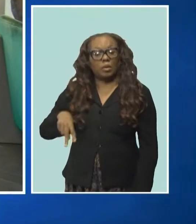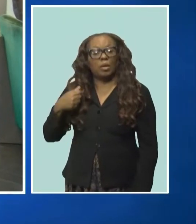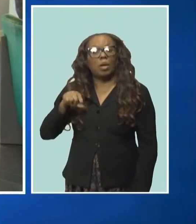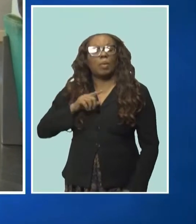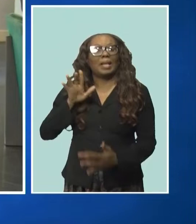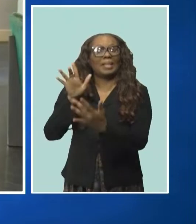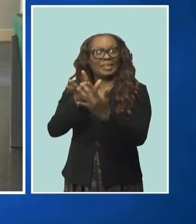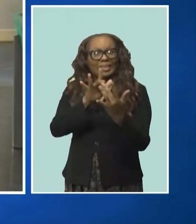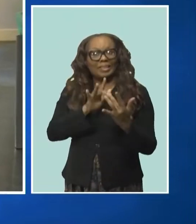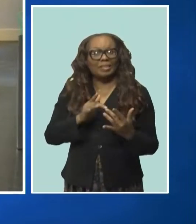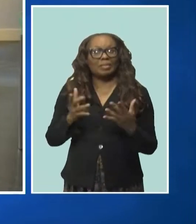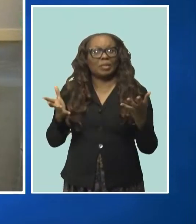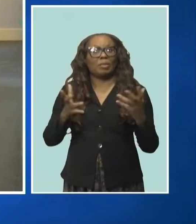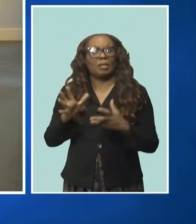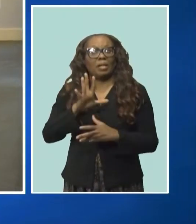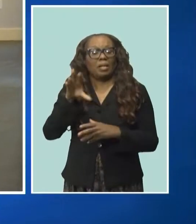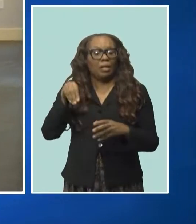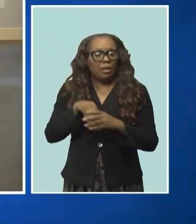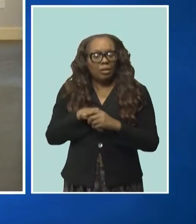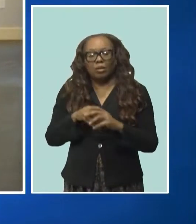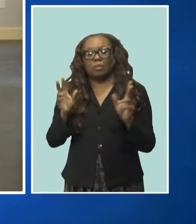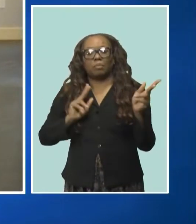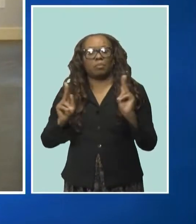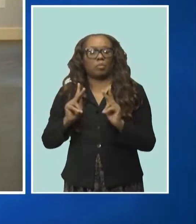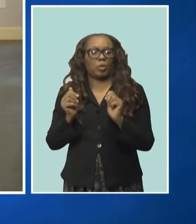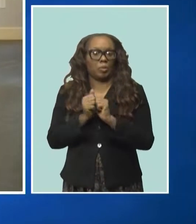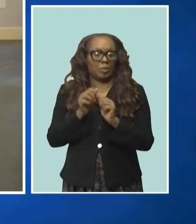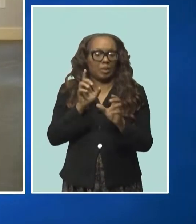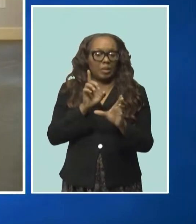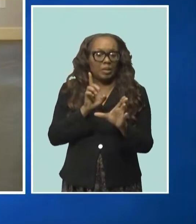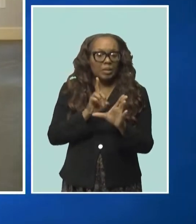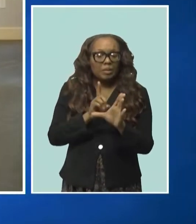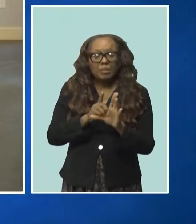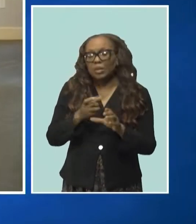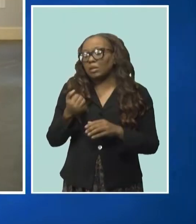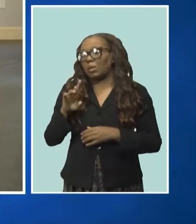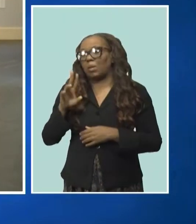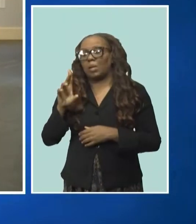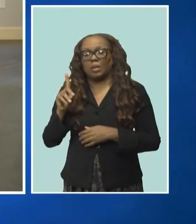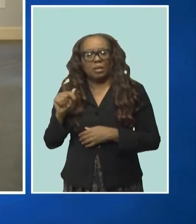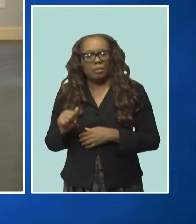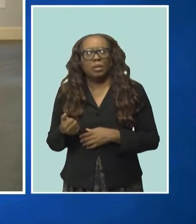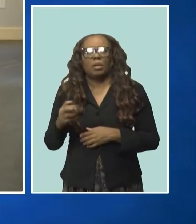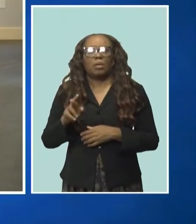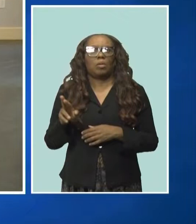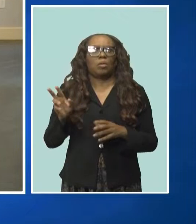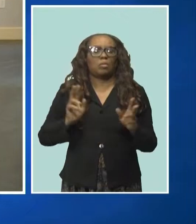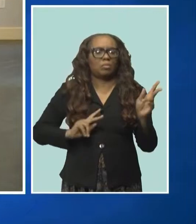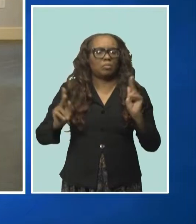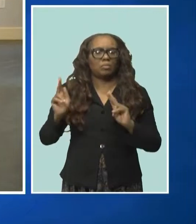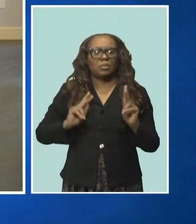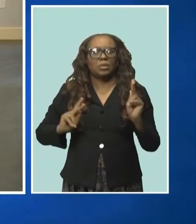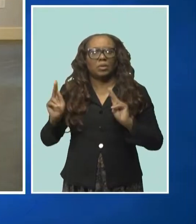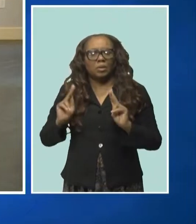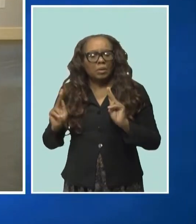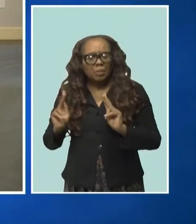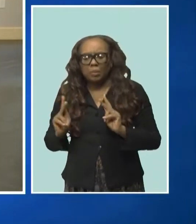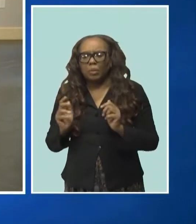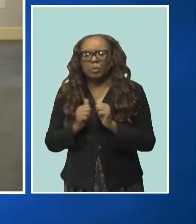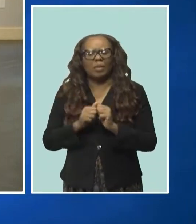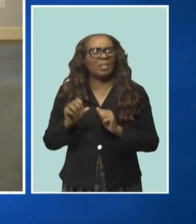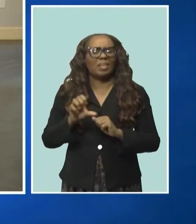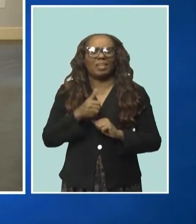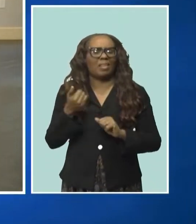include the differences, whether it is nationality, ability. So we reached out to Ann